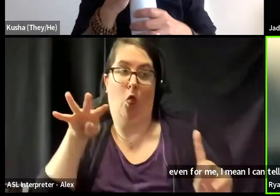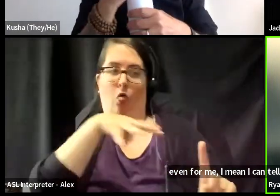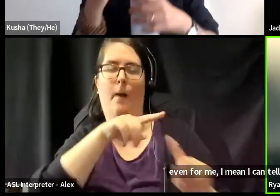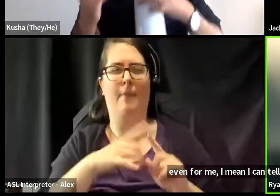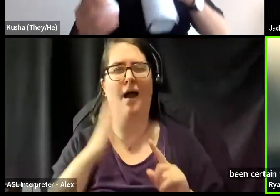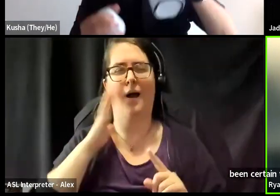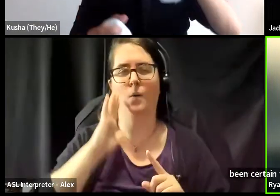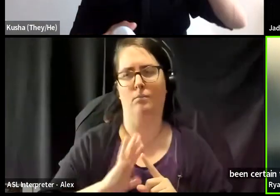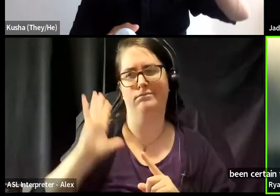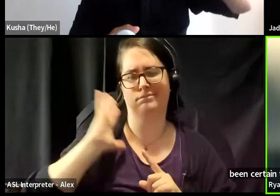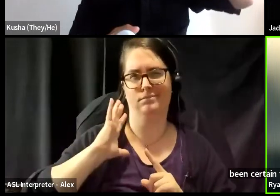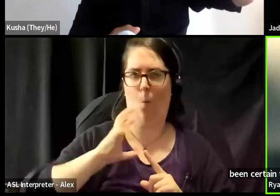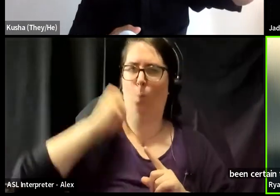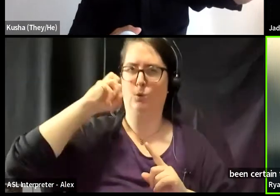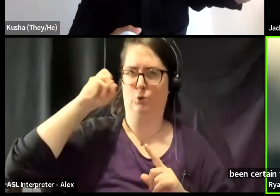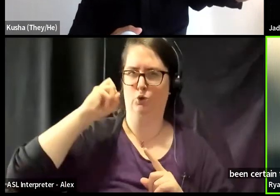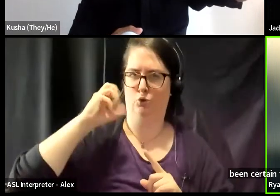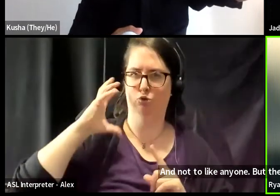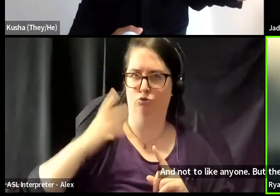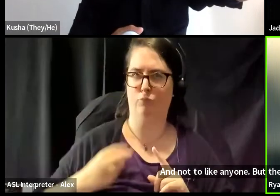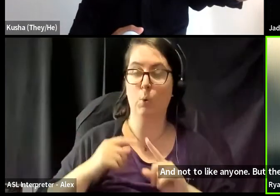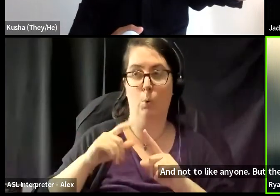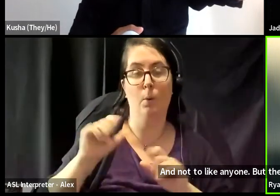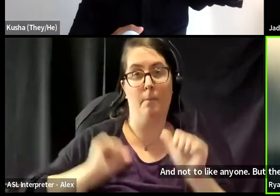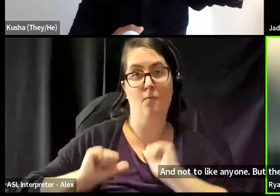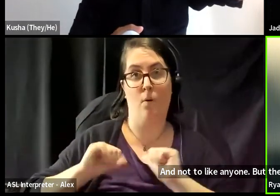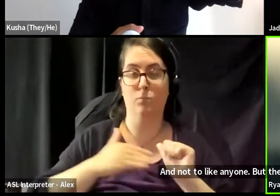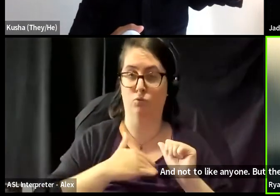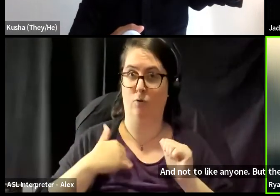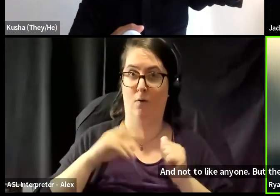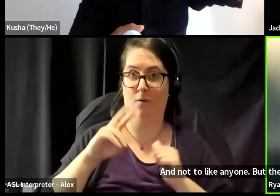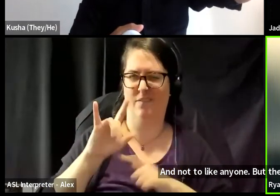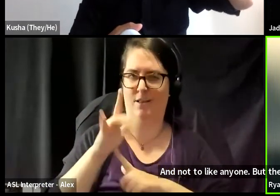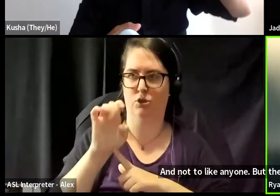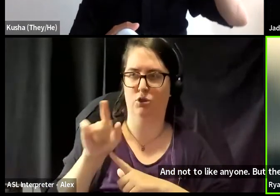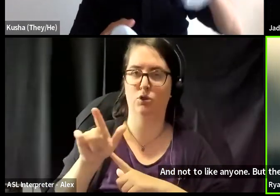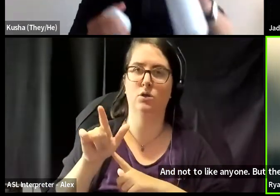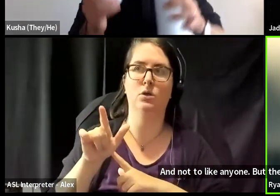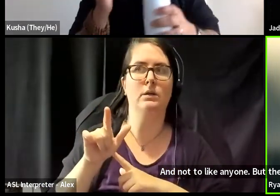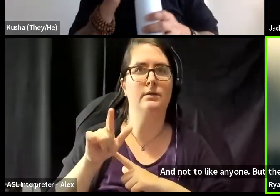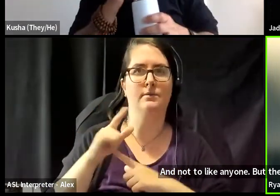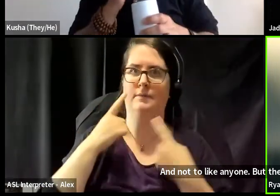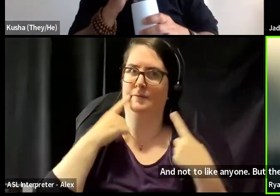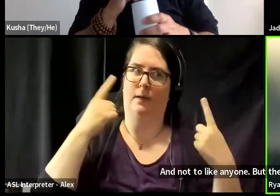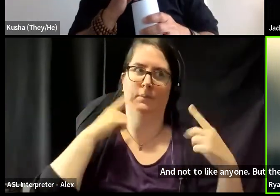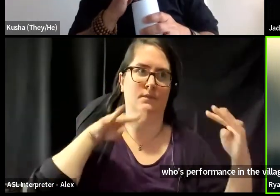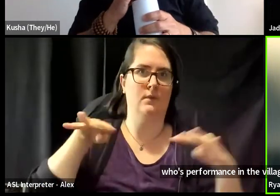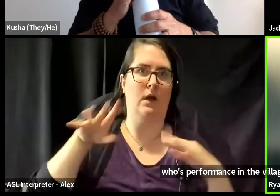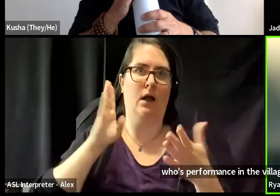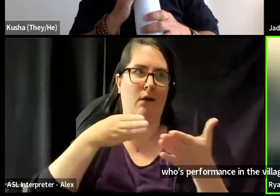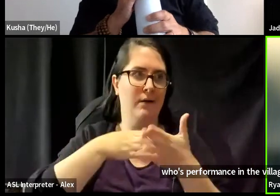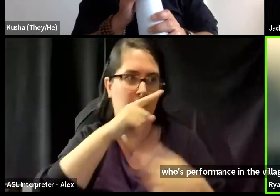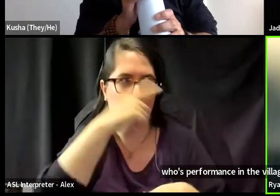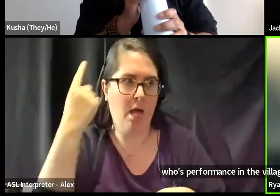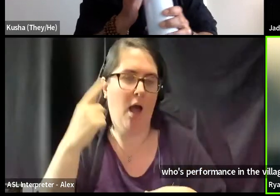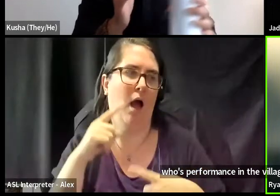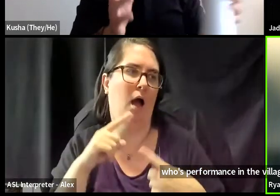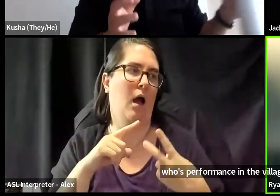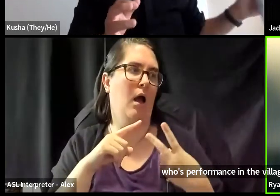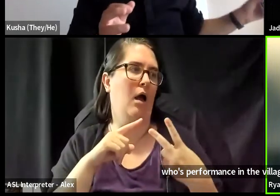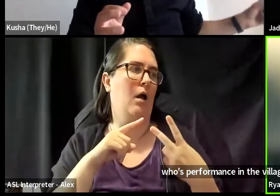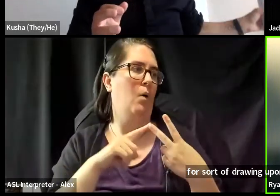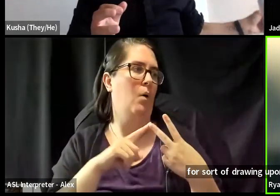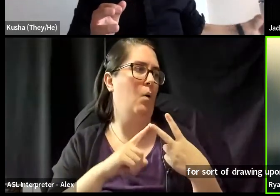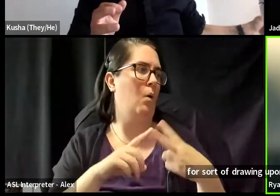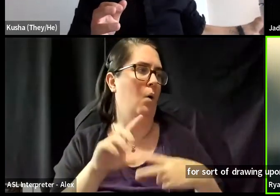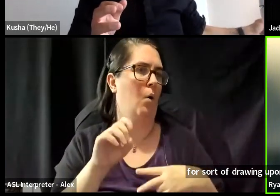drag artist who's performs in the Village a lot, who's notorious for sort of drawing upon anti-Black and Orientalist